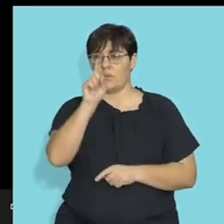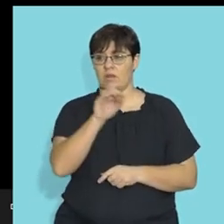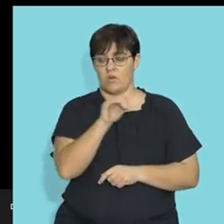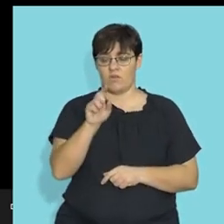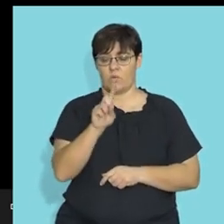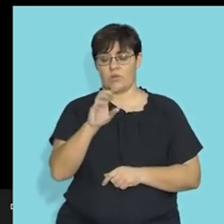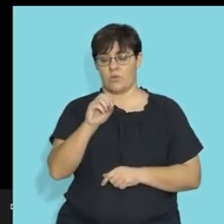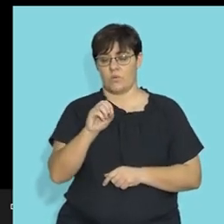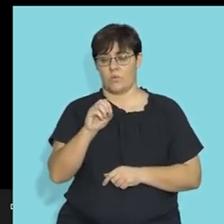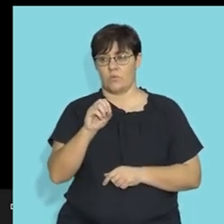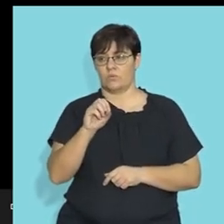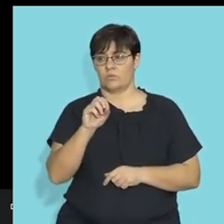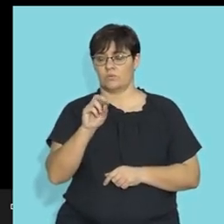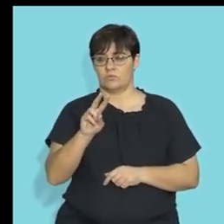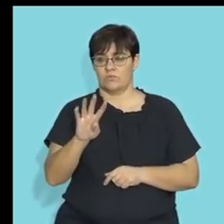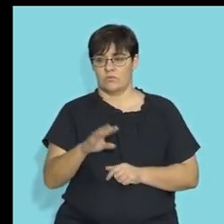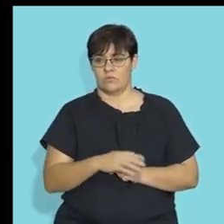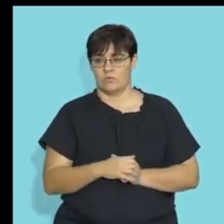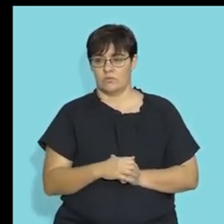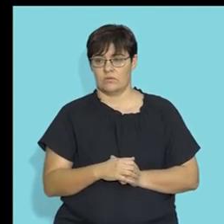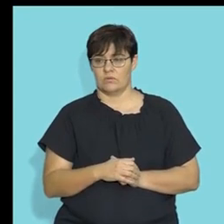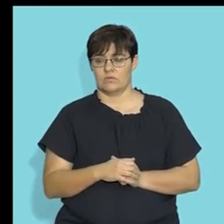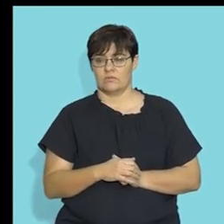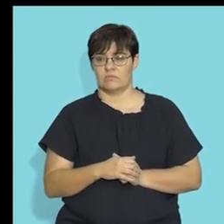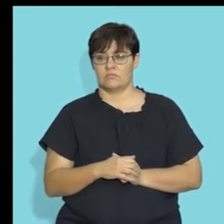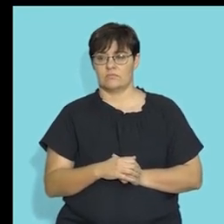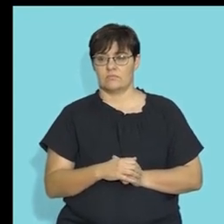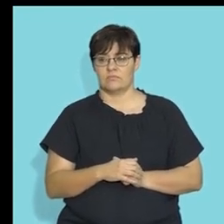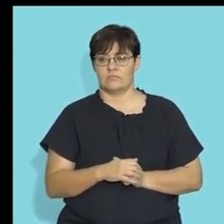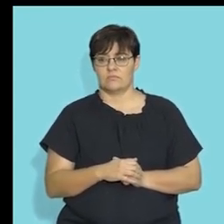is equal to 1 over 124.